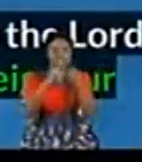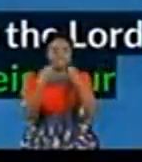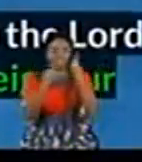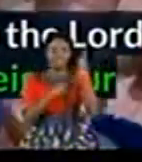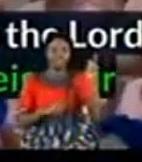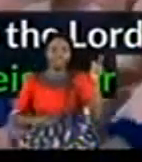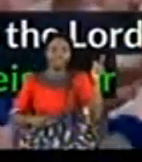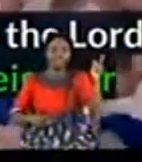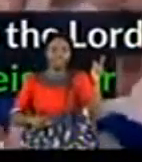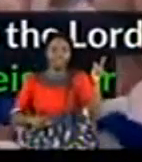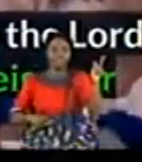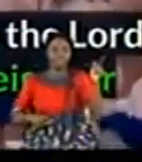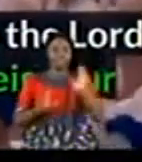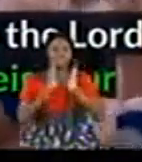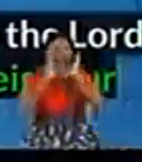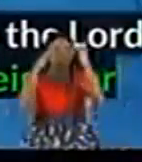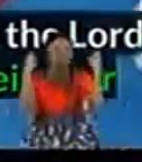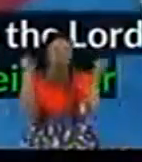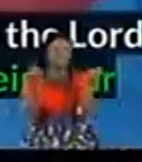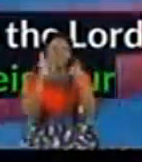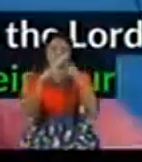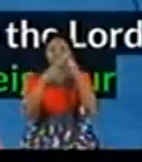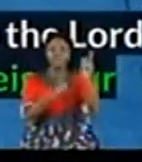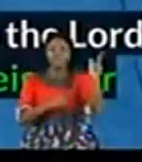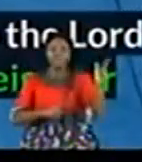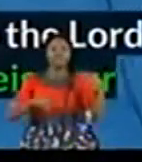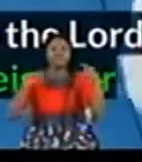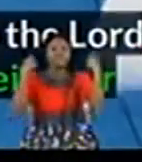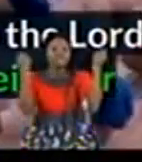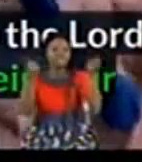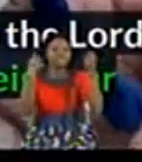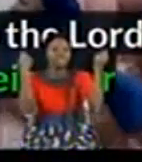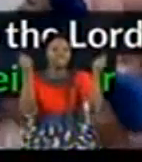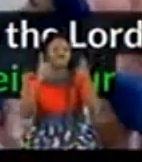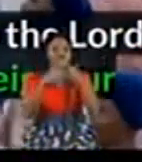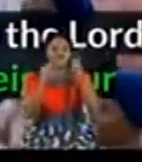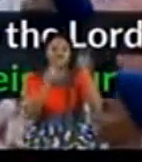toout Hallelujah Hallelujah